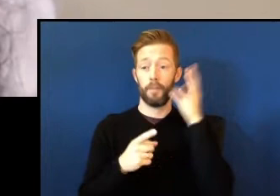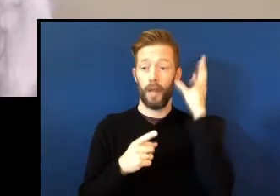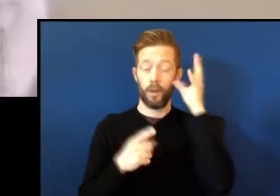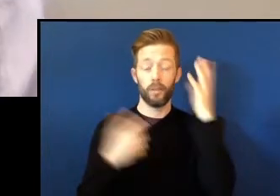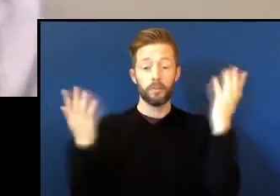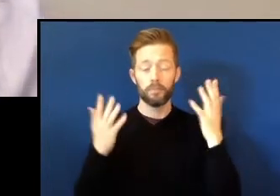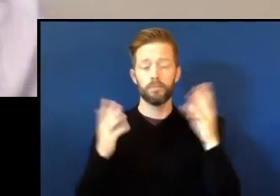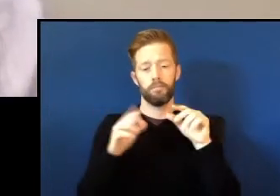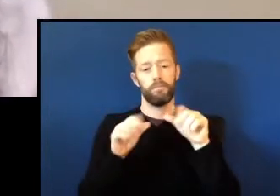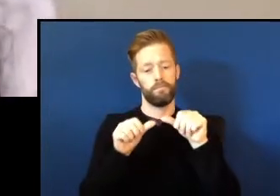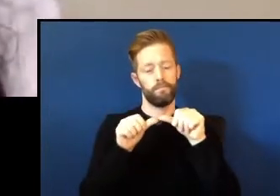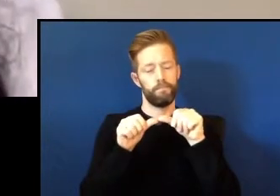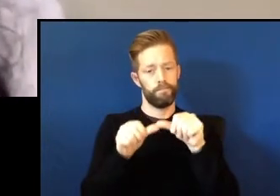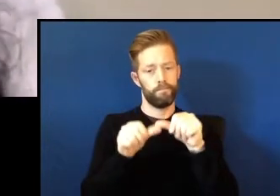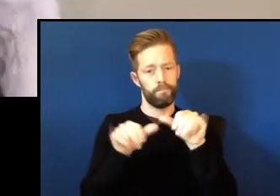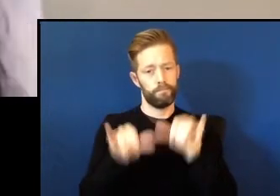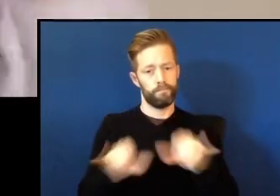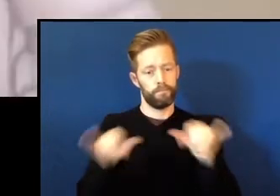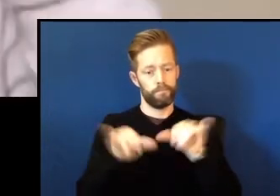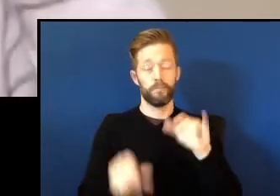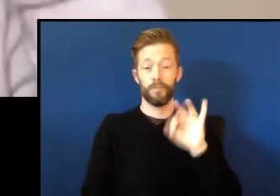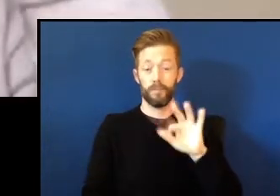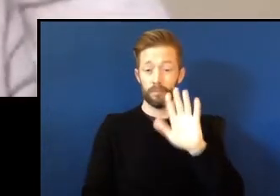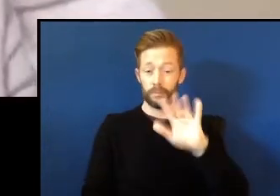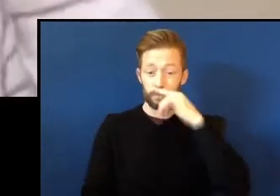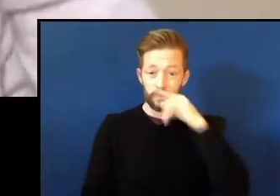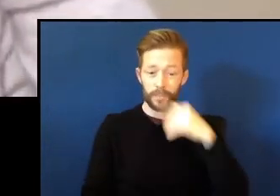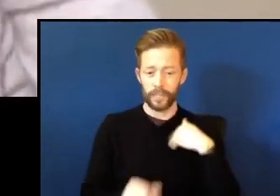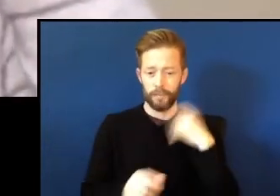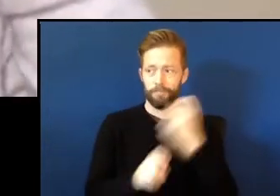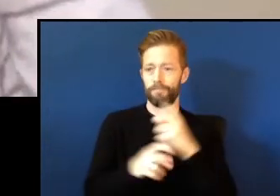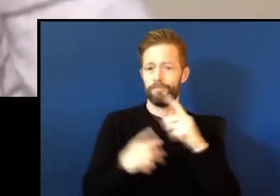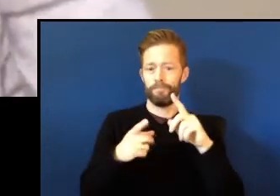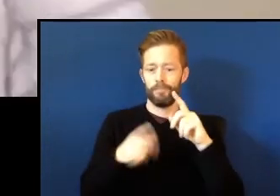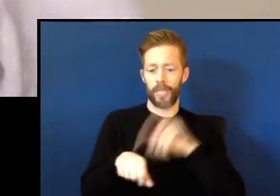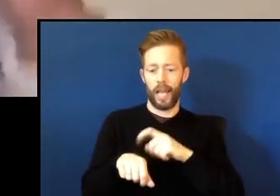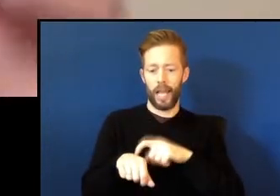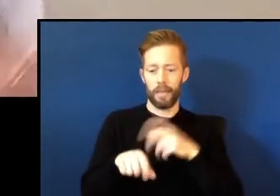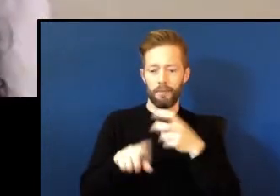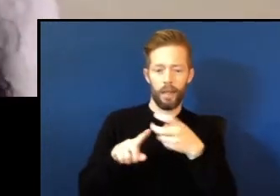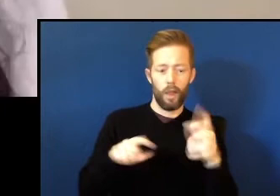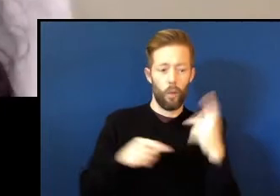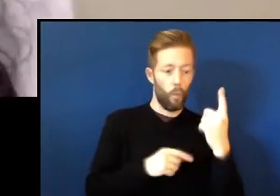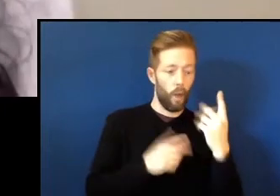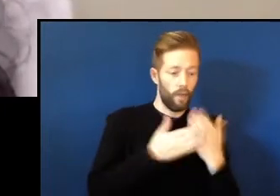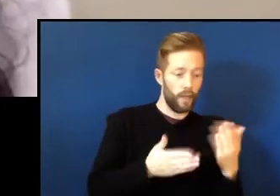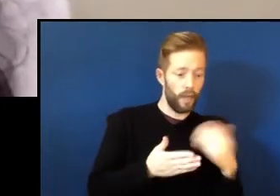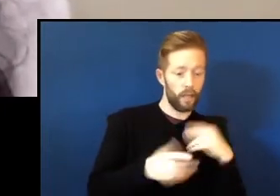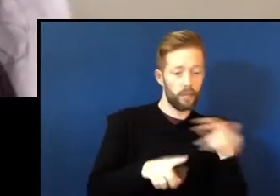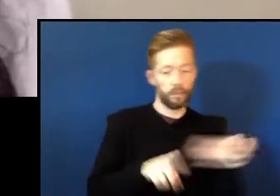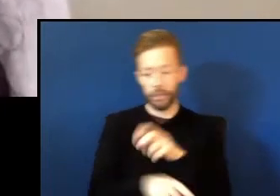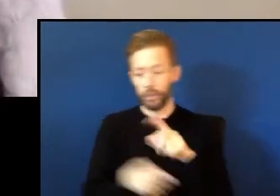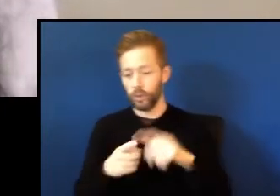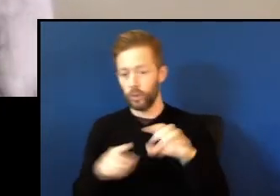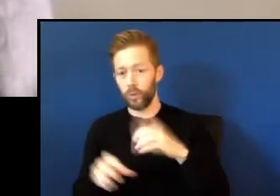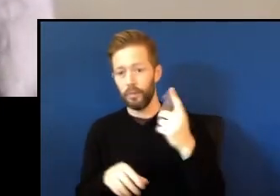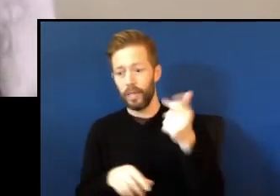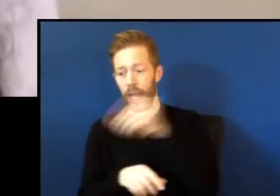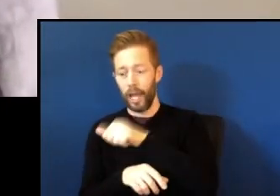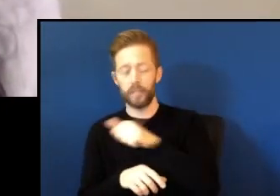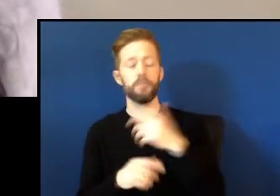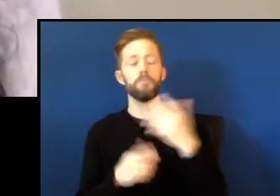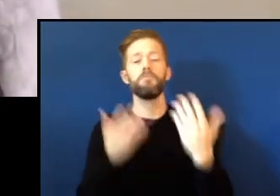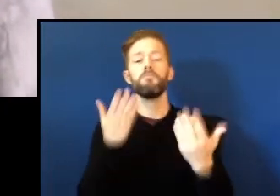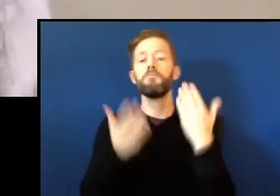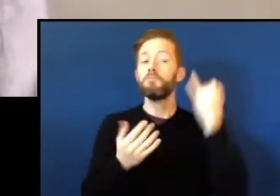to be consistent. If your child has a very difficult time transitioning from one activity to another, perhaps use the